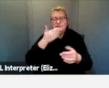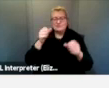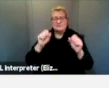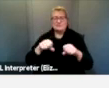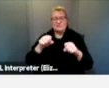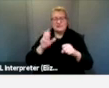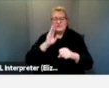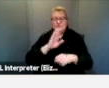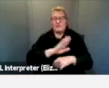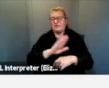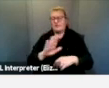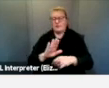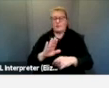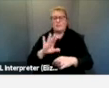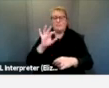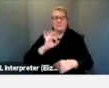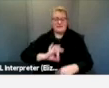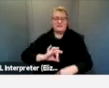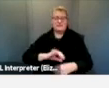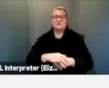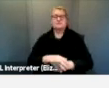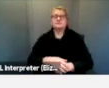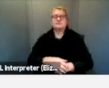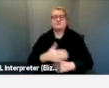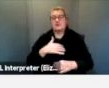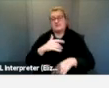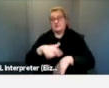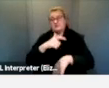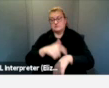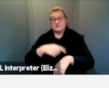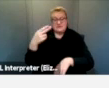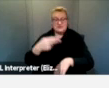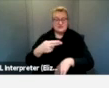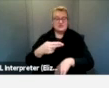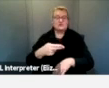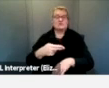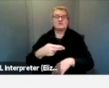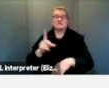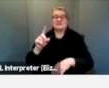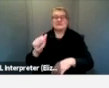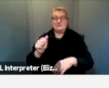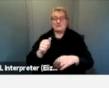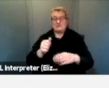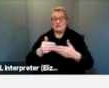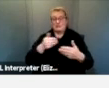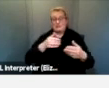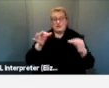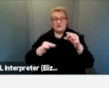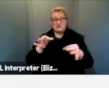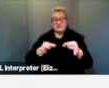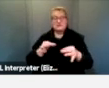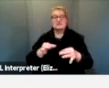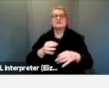their benefit. In short, just as there is a long history of disability prejudice and exclusion, there is also a